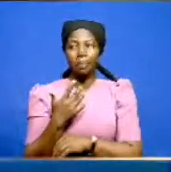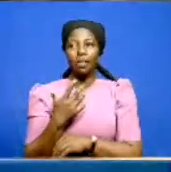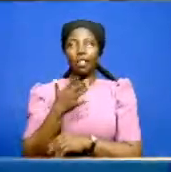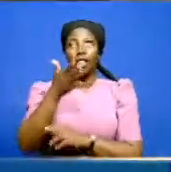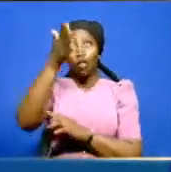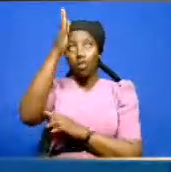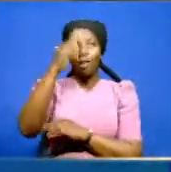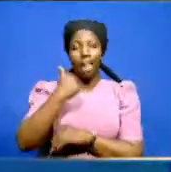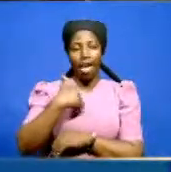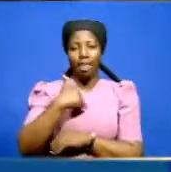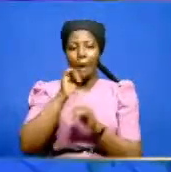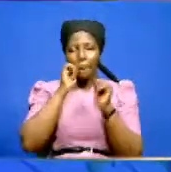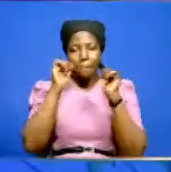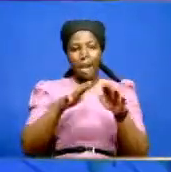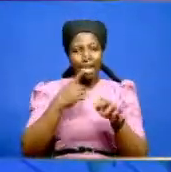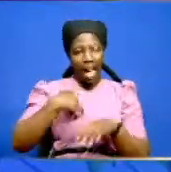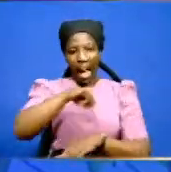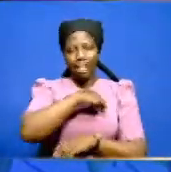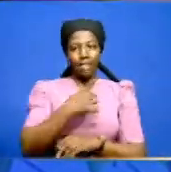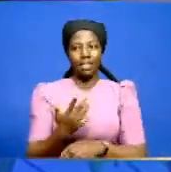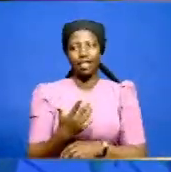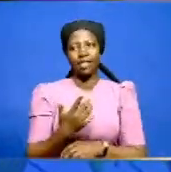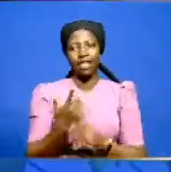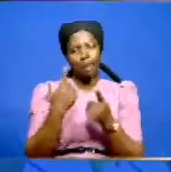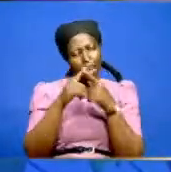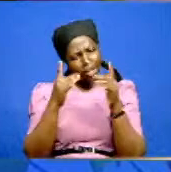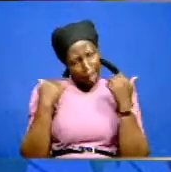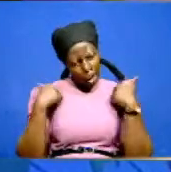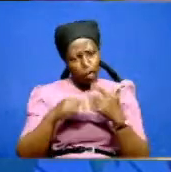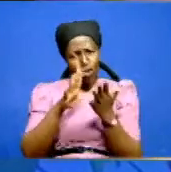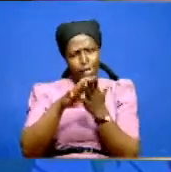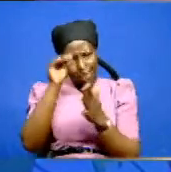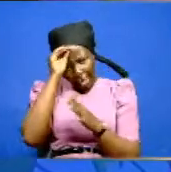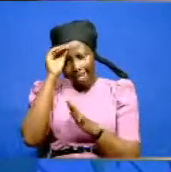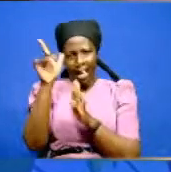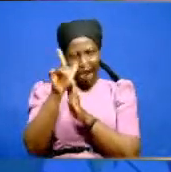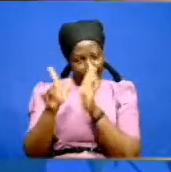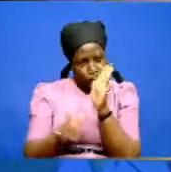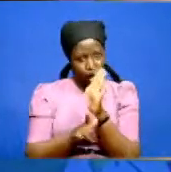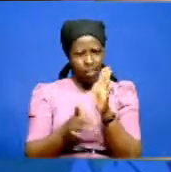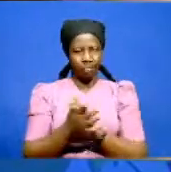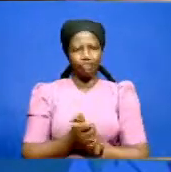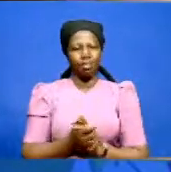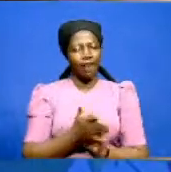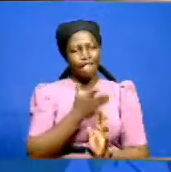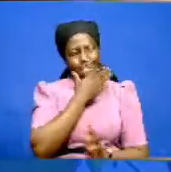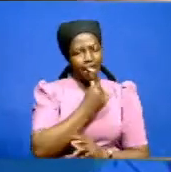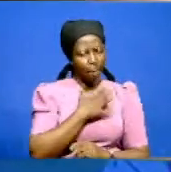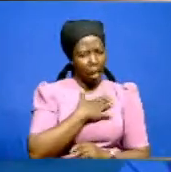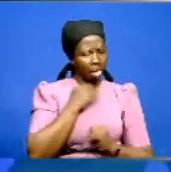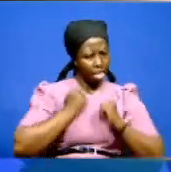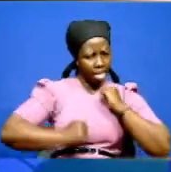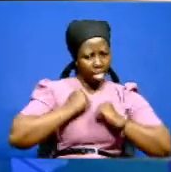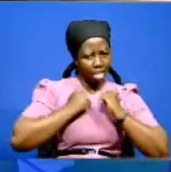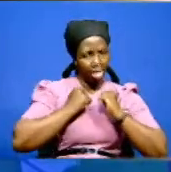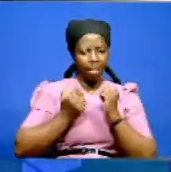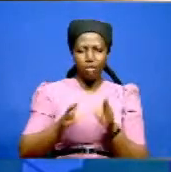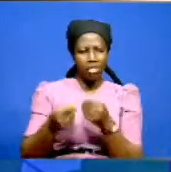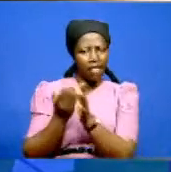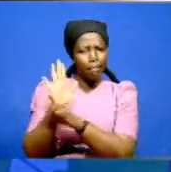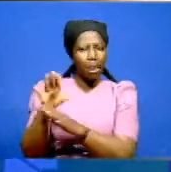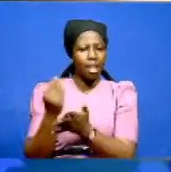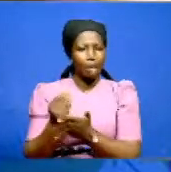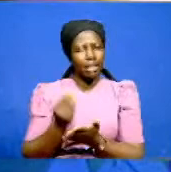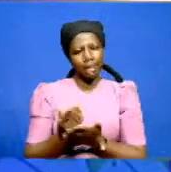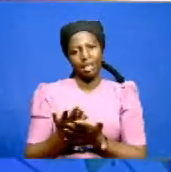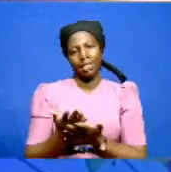ametu bless. But I learned a lesson. The speed at which that Mzee ran, even Usain Bolt